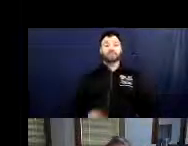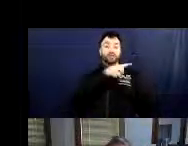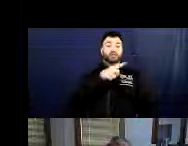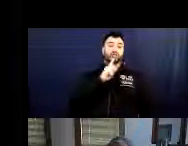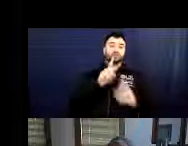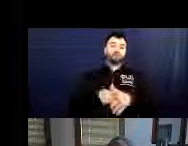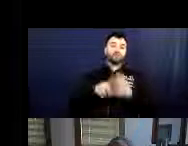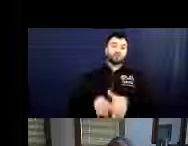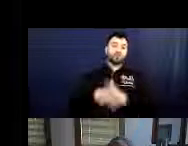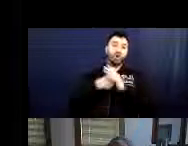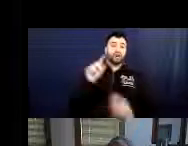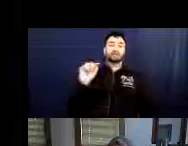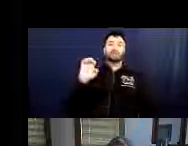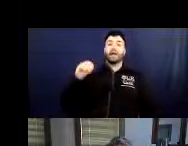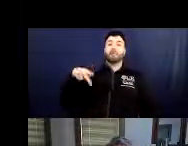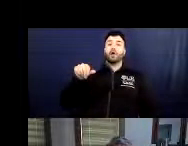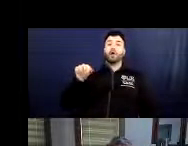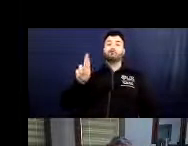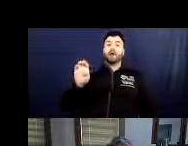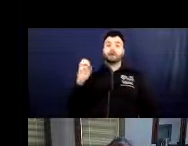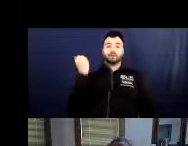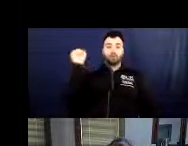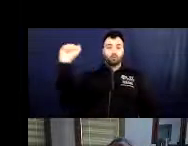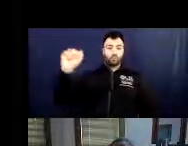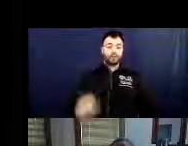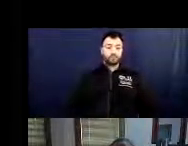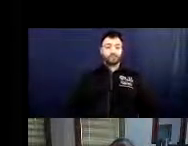come back to that when we talk about the war on alcohol.